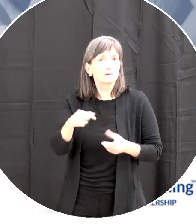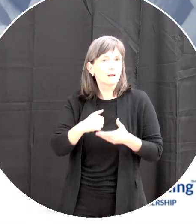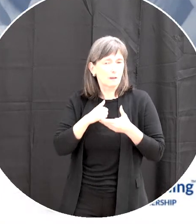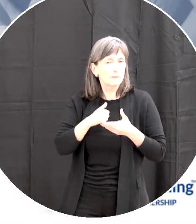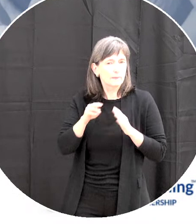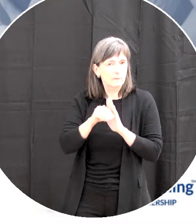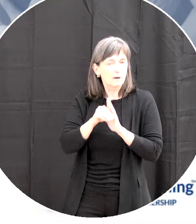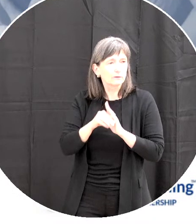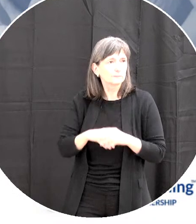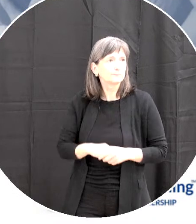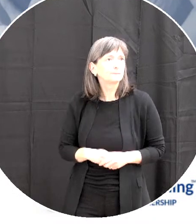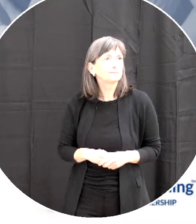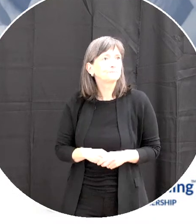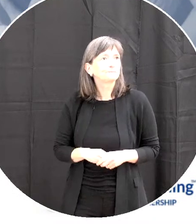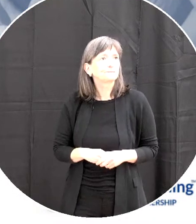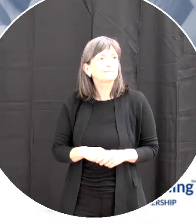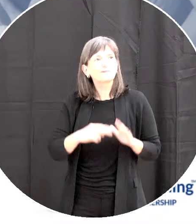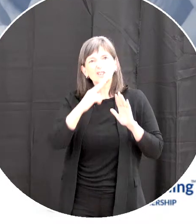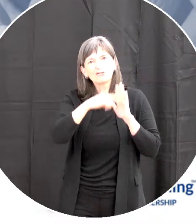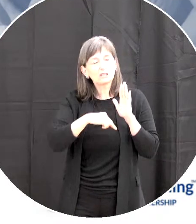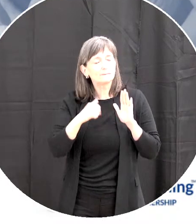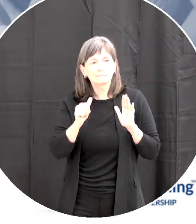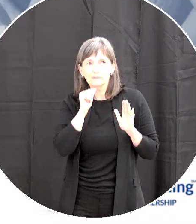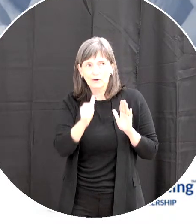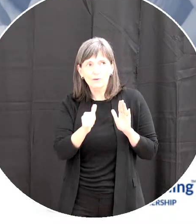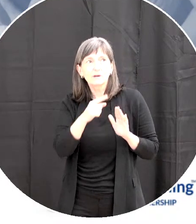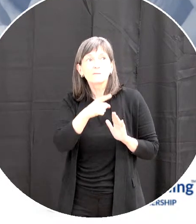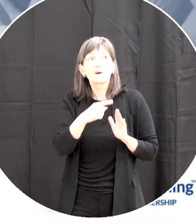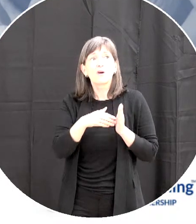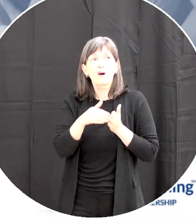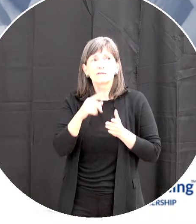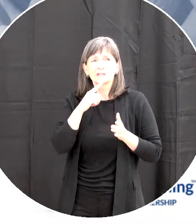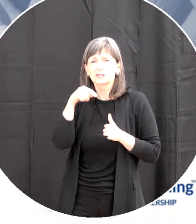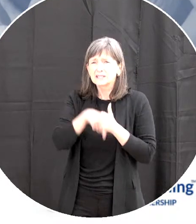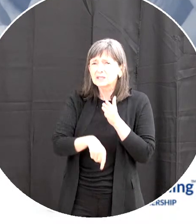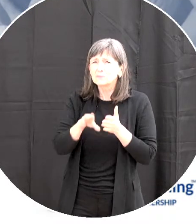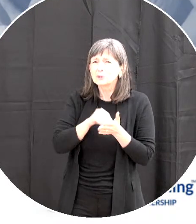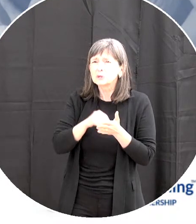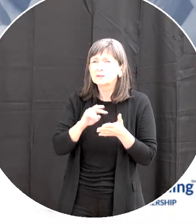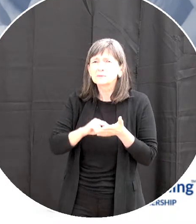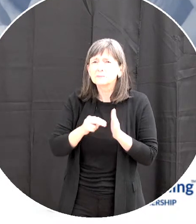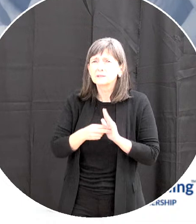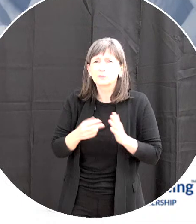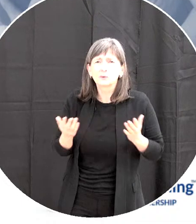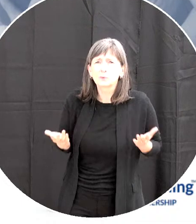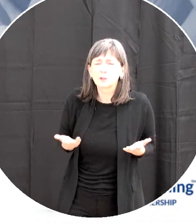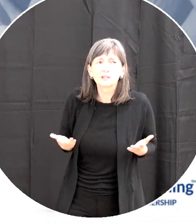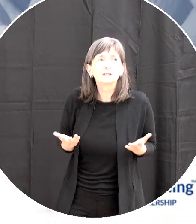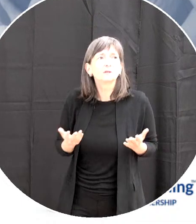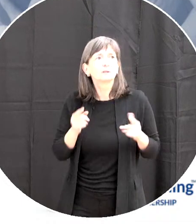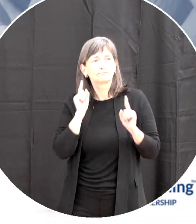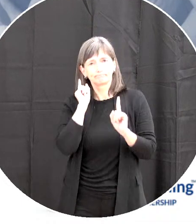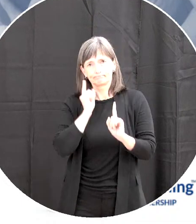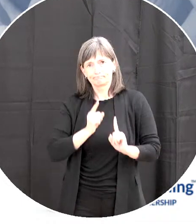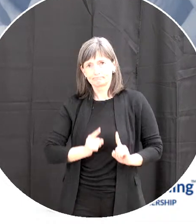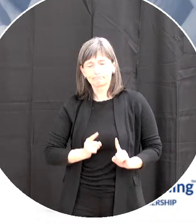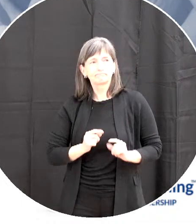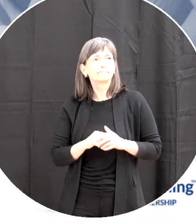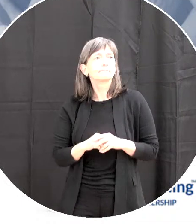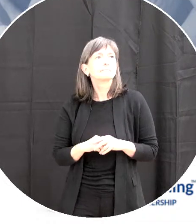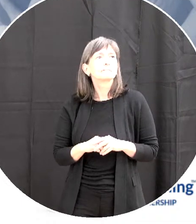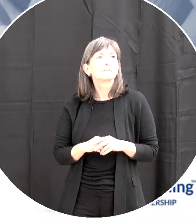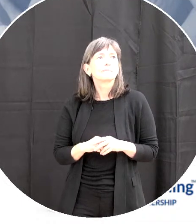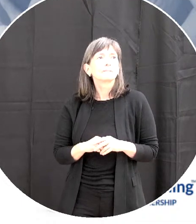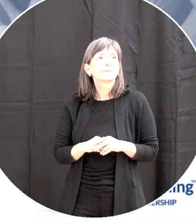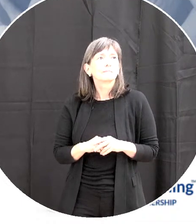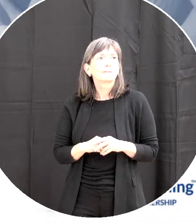And just, I won't read this slide, but people often ask, what is deep learning? And these are just a few bullets. It is a